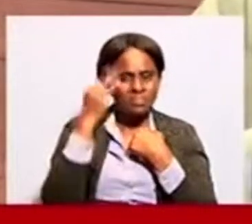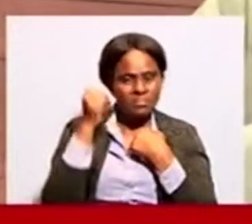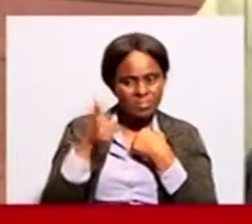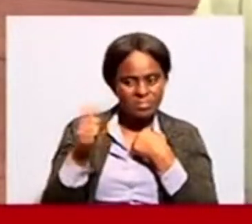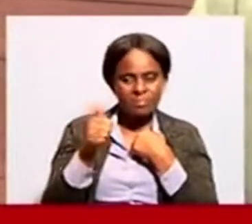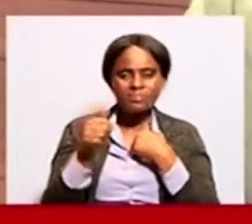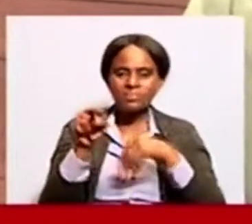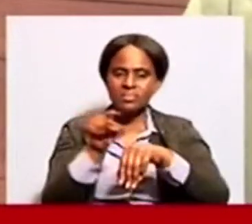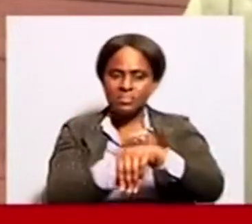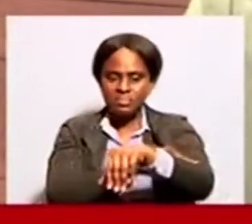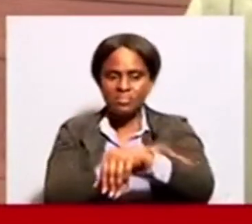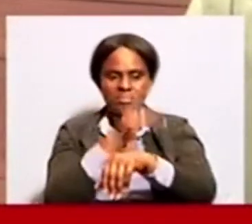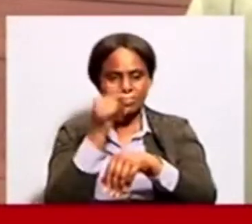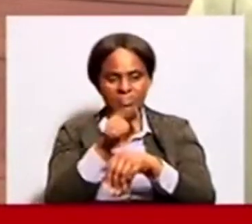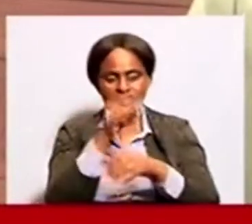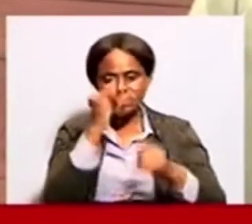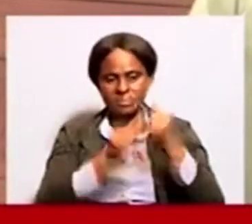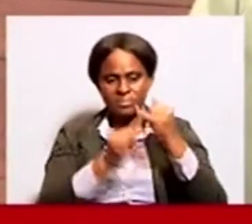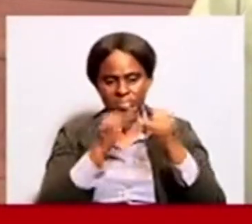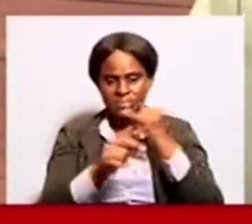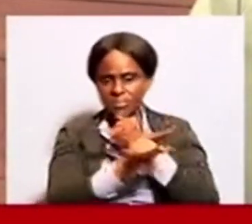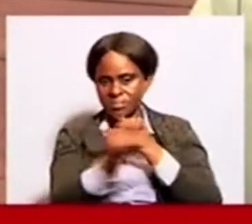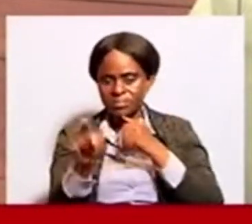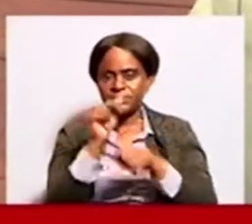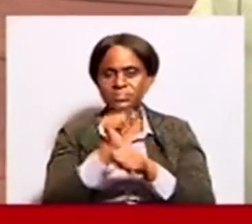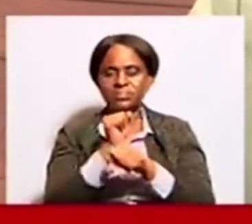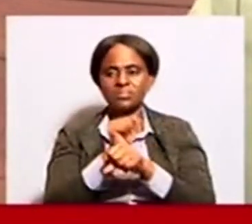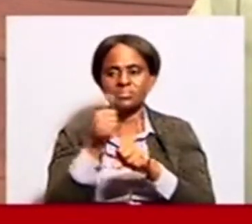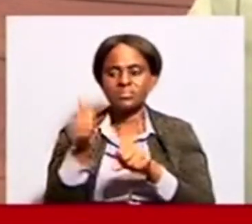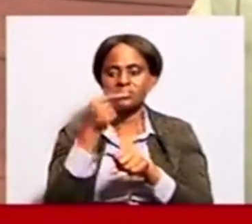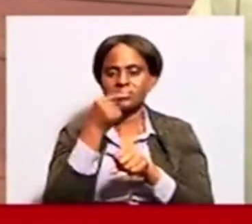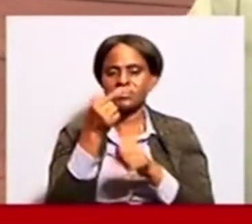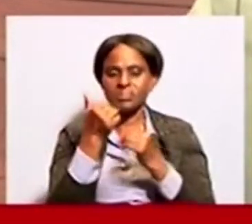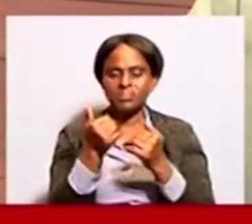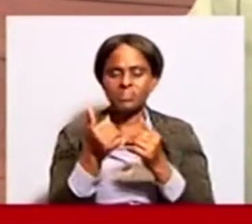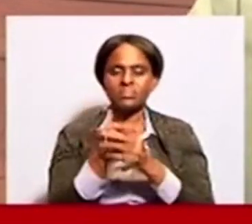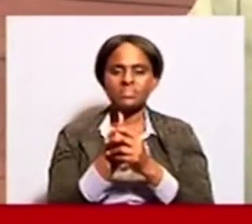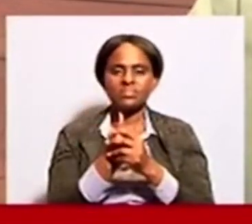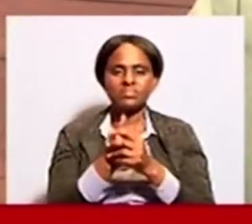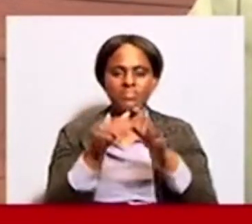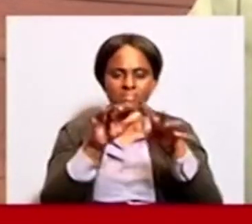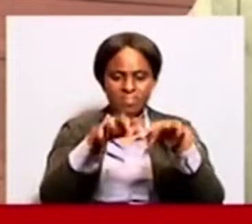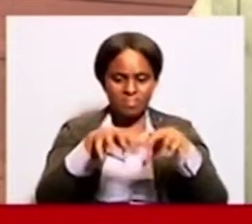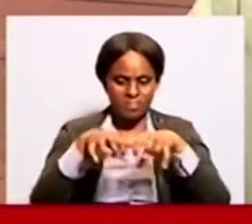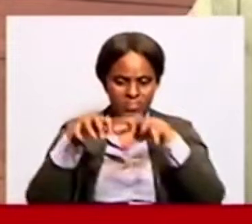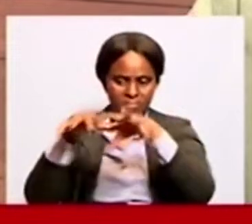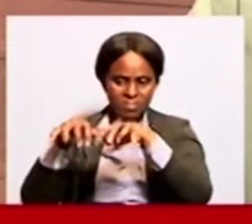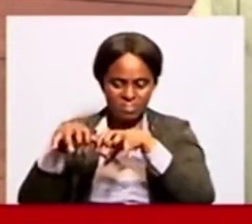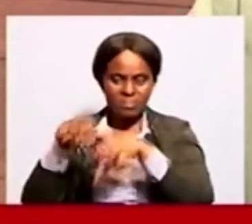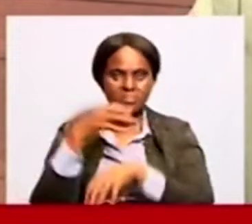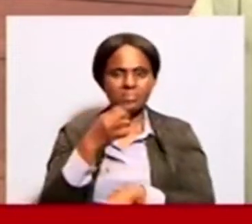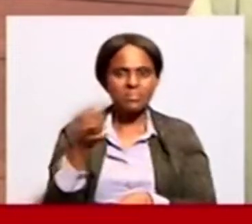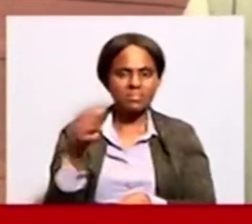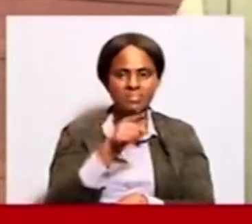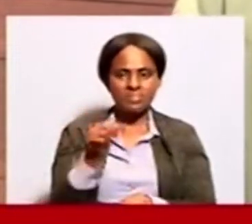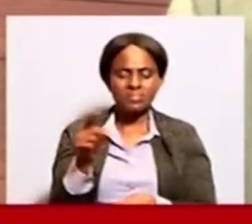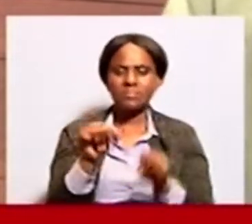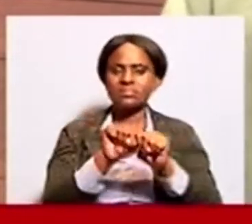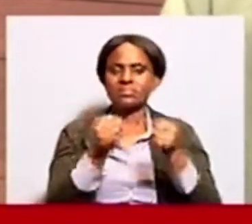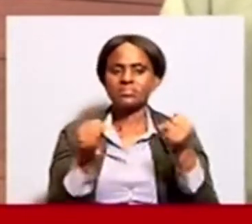it take you so long to complete these works? You are saying that the earth-moving equipment was breaking